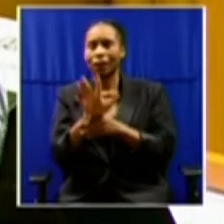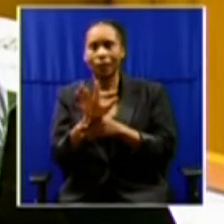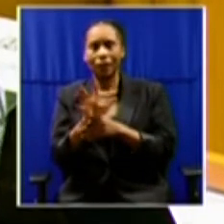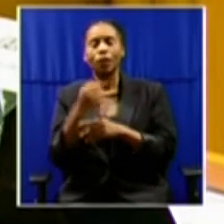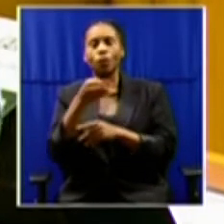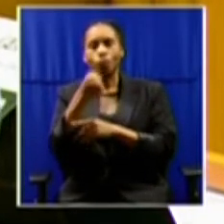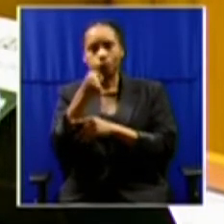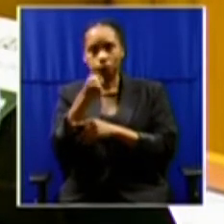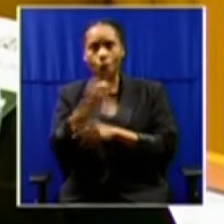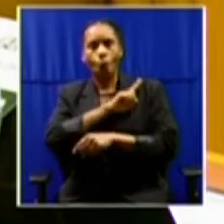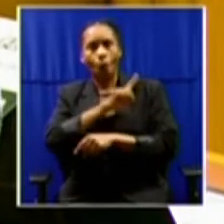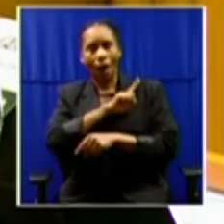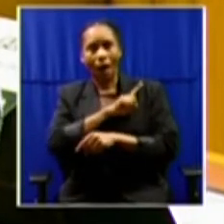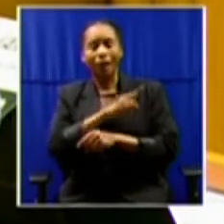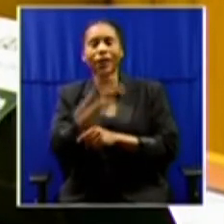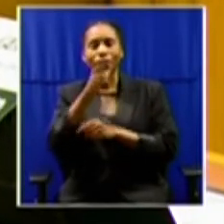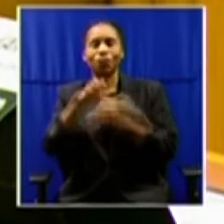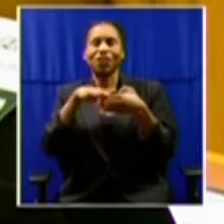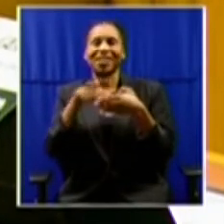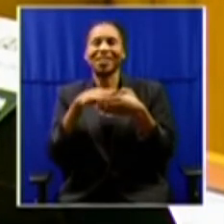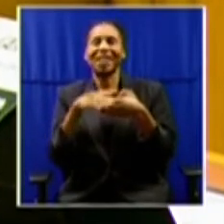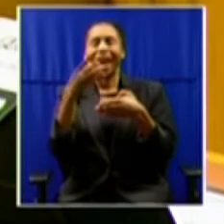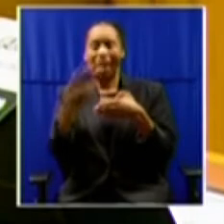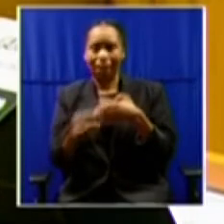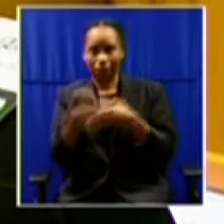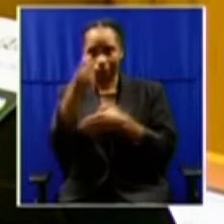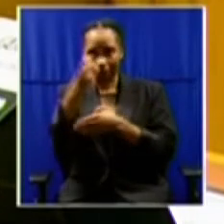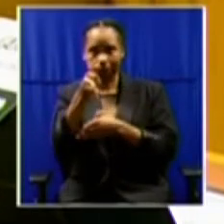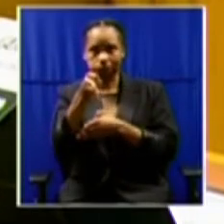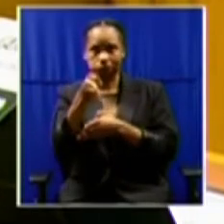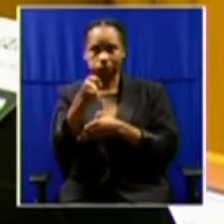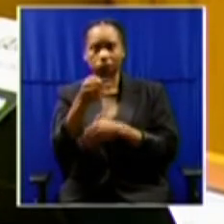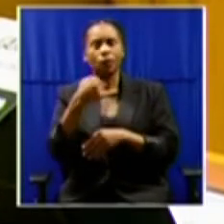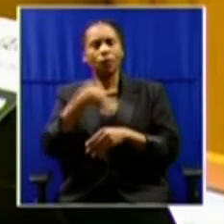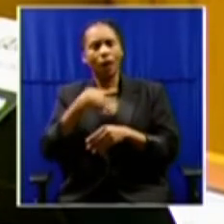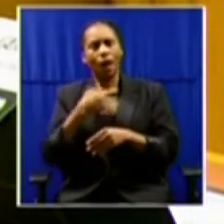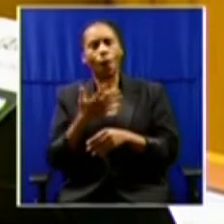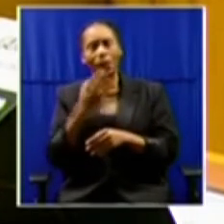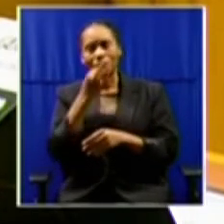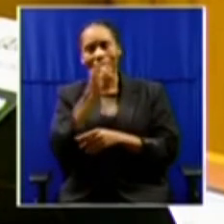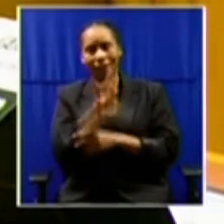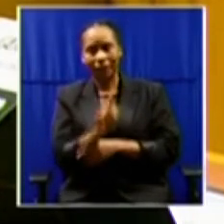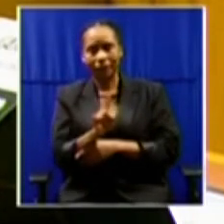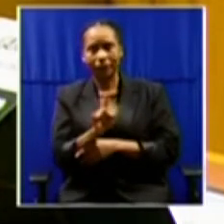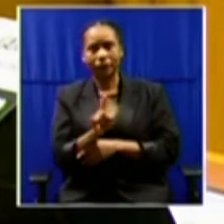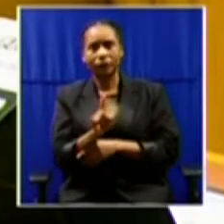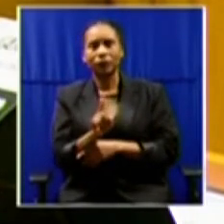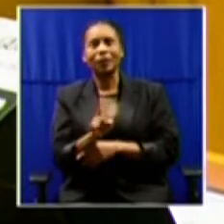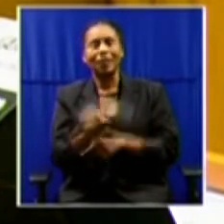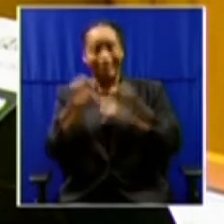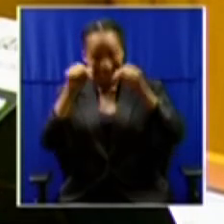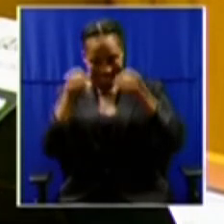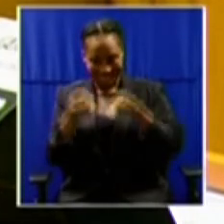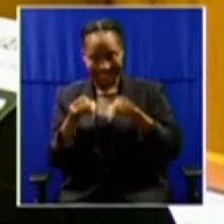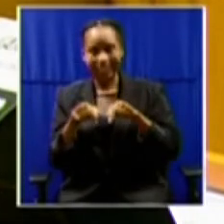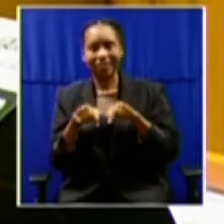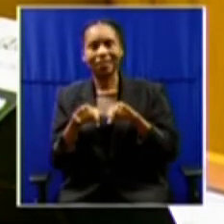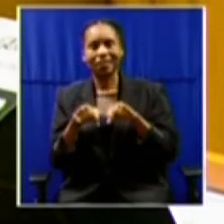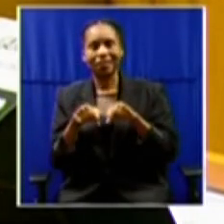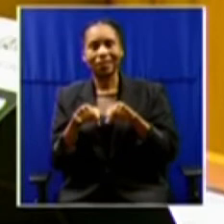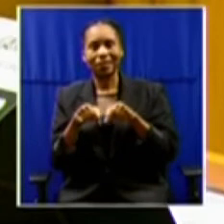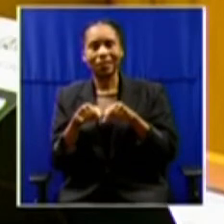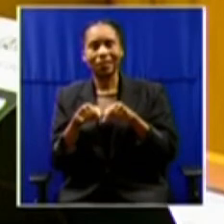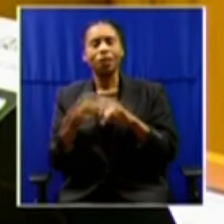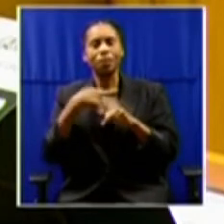because there were reasons for you to go. I do want to say this, even in this instance, without